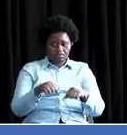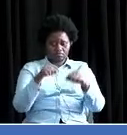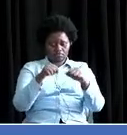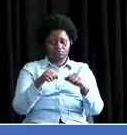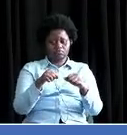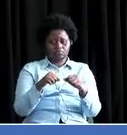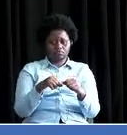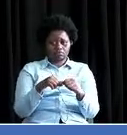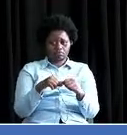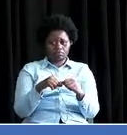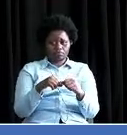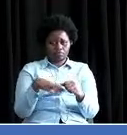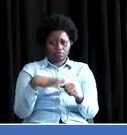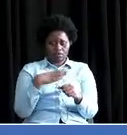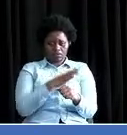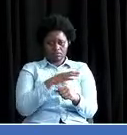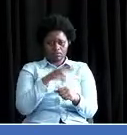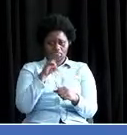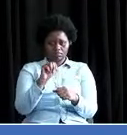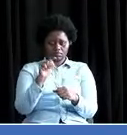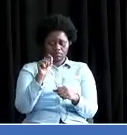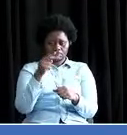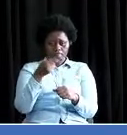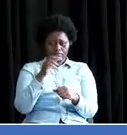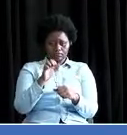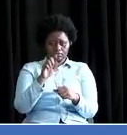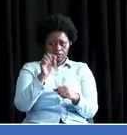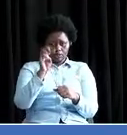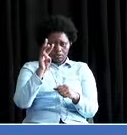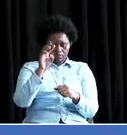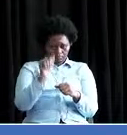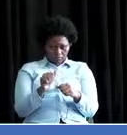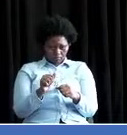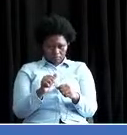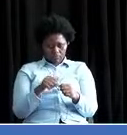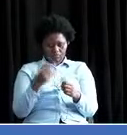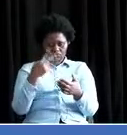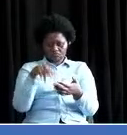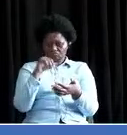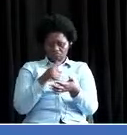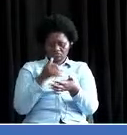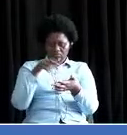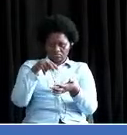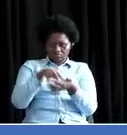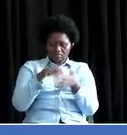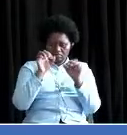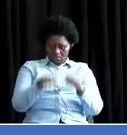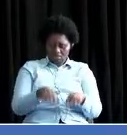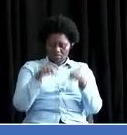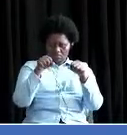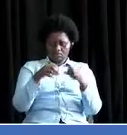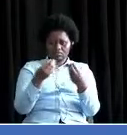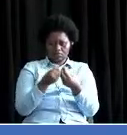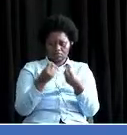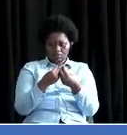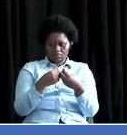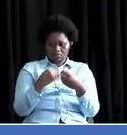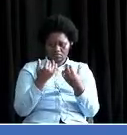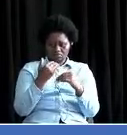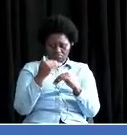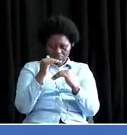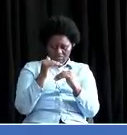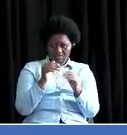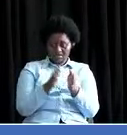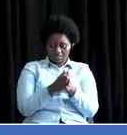speakers, I think it was Councillor Mtetwa, who said we are being required to just rubber stamp something to meet a statutory